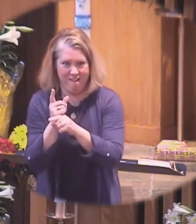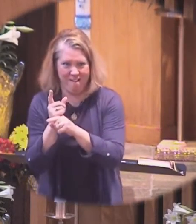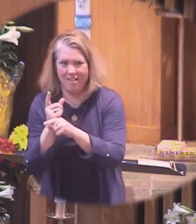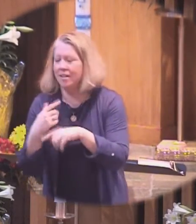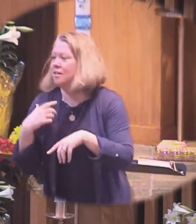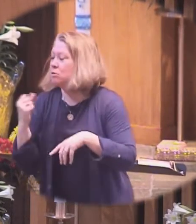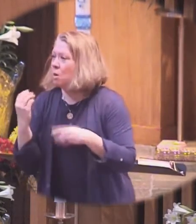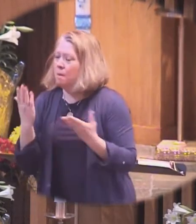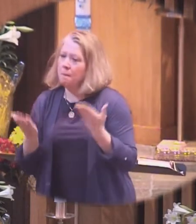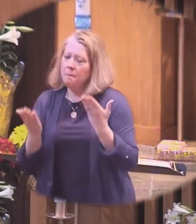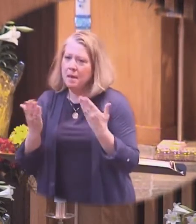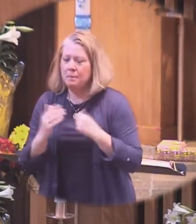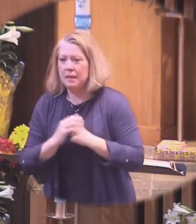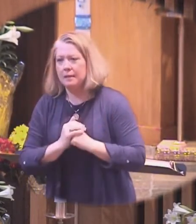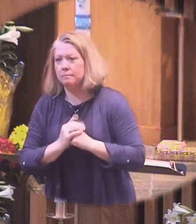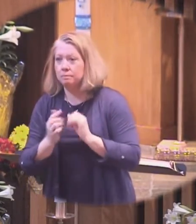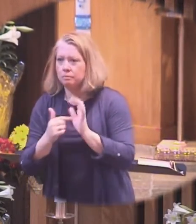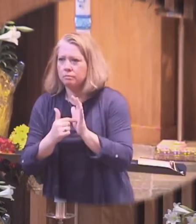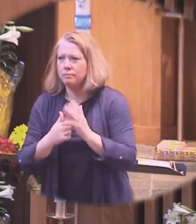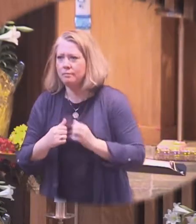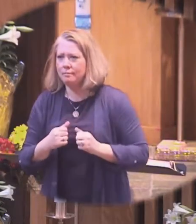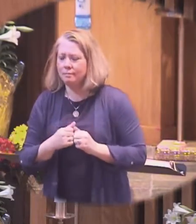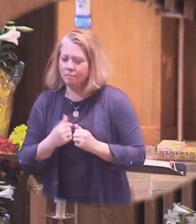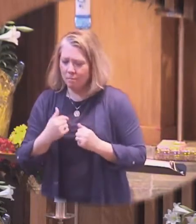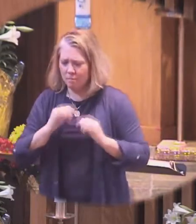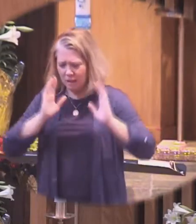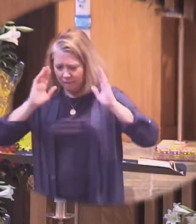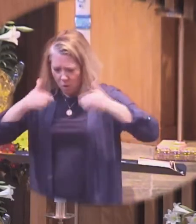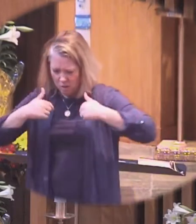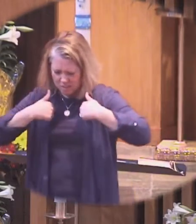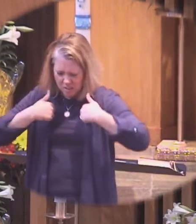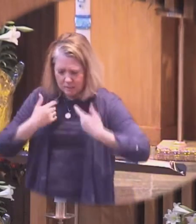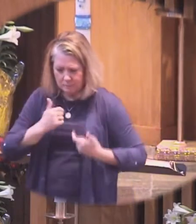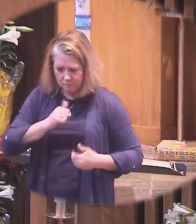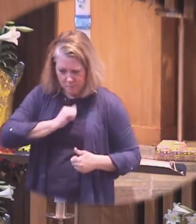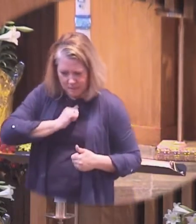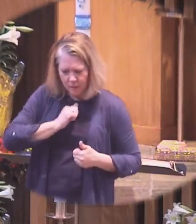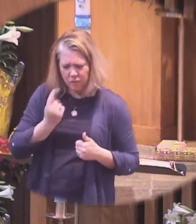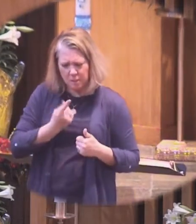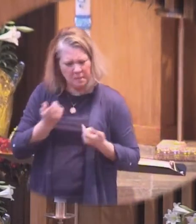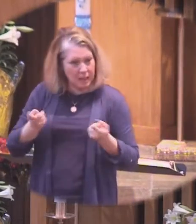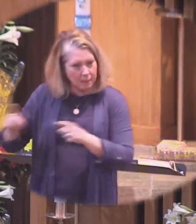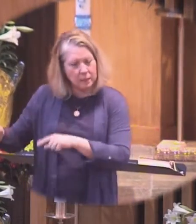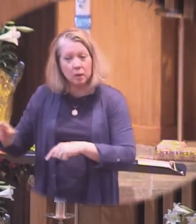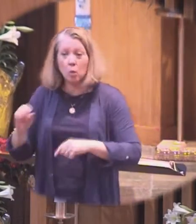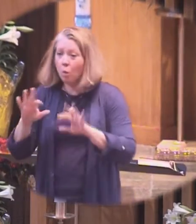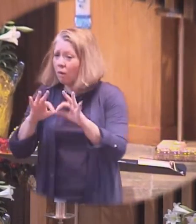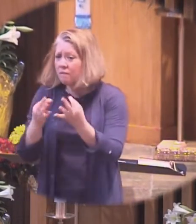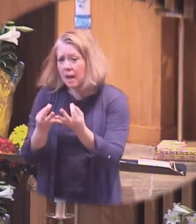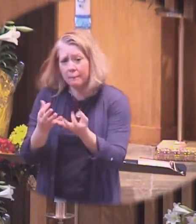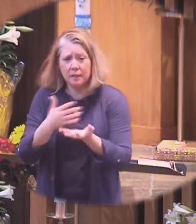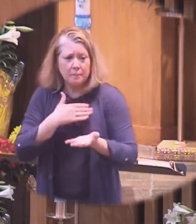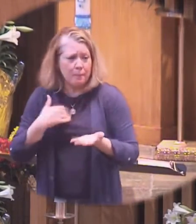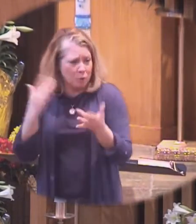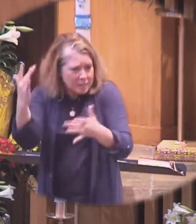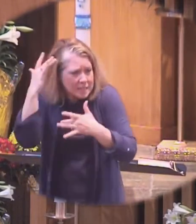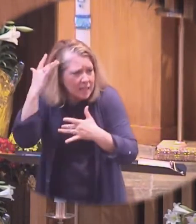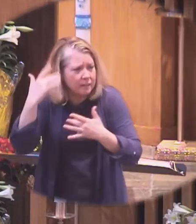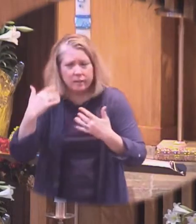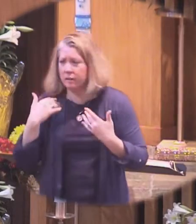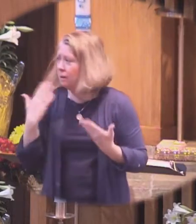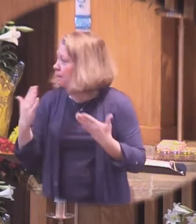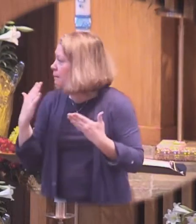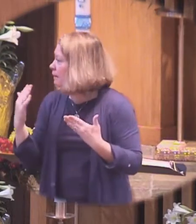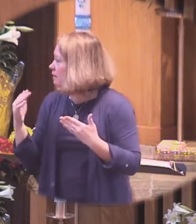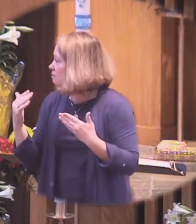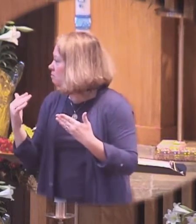they're concerns about ourselves, maybe a family member. It could be an illness that we face and struggle with each day, or